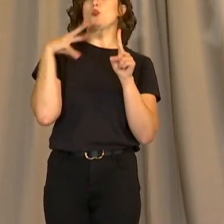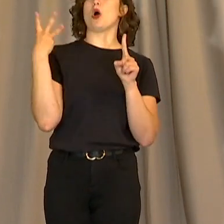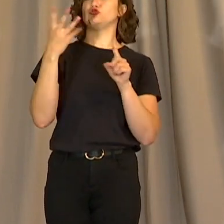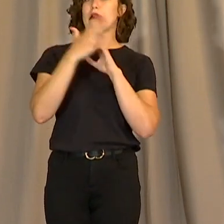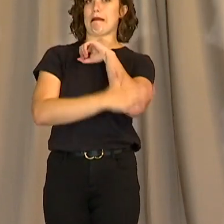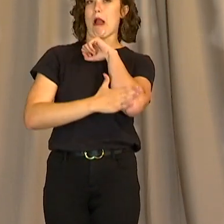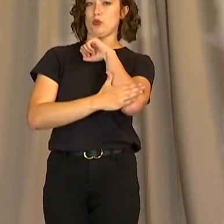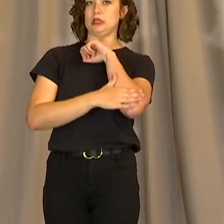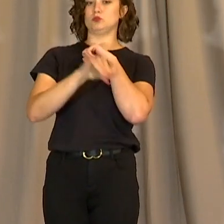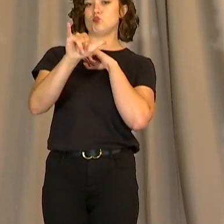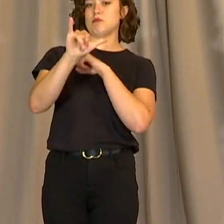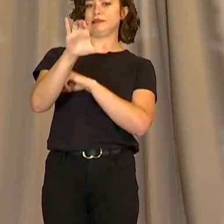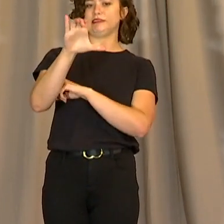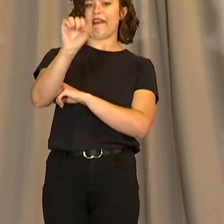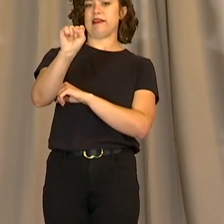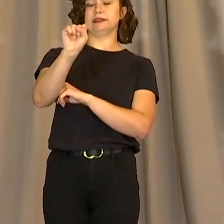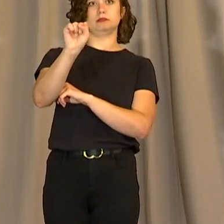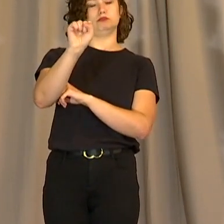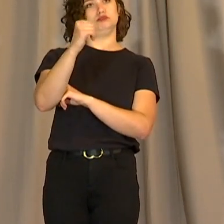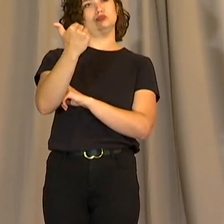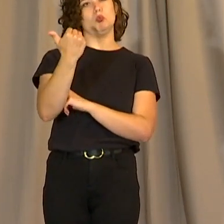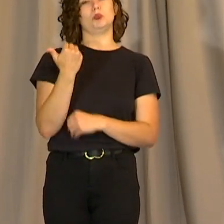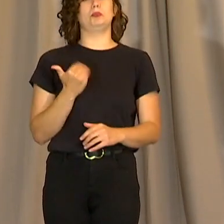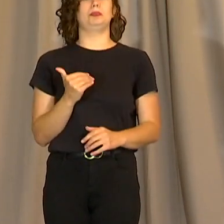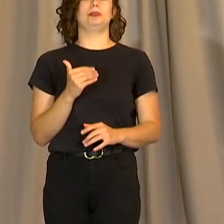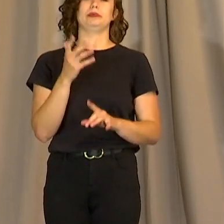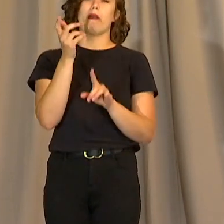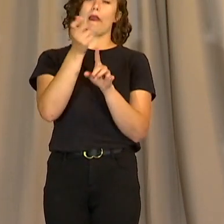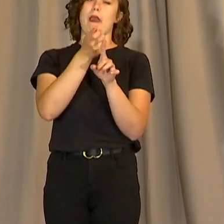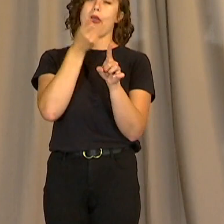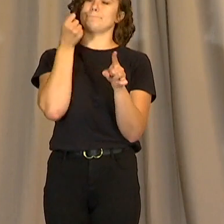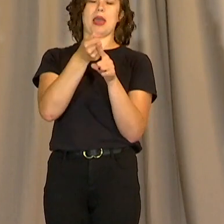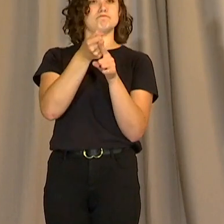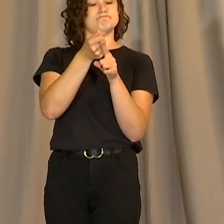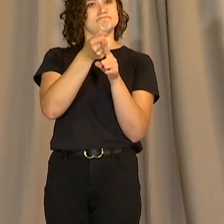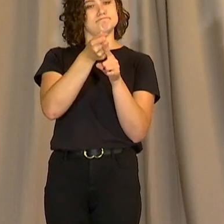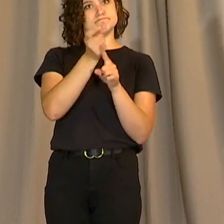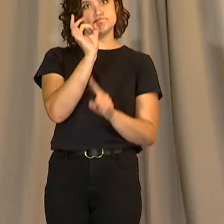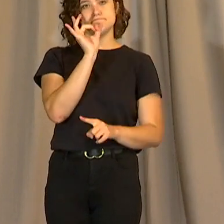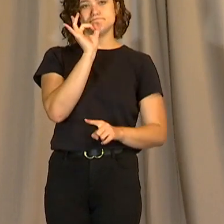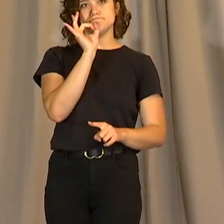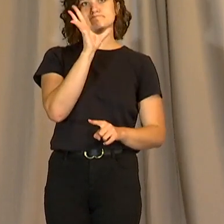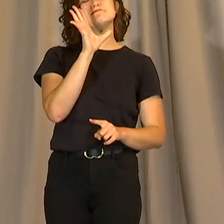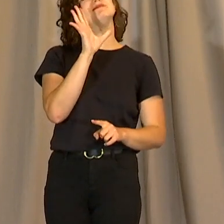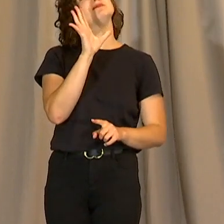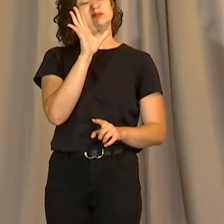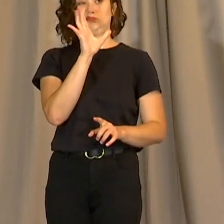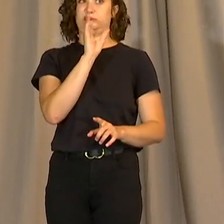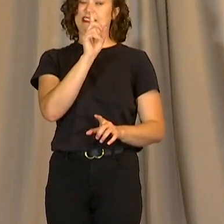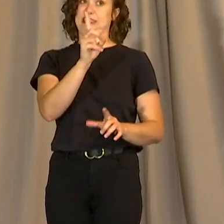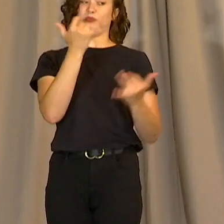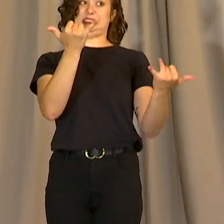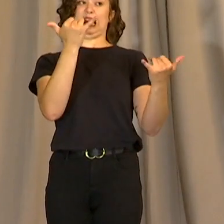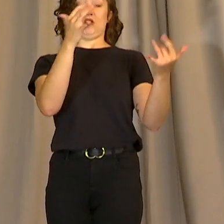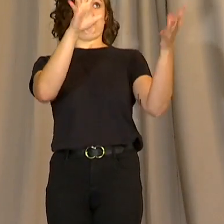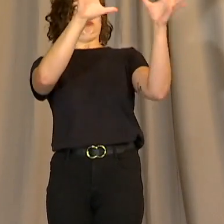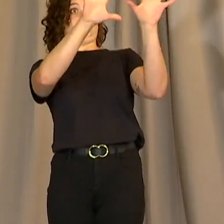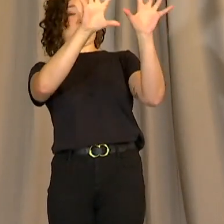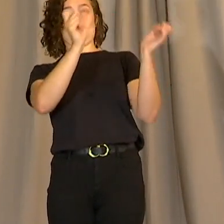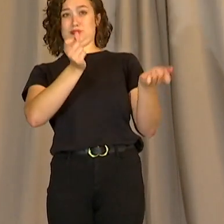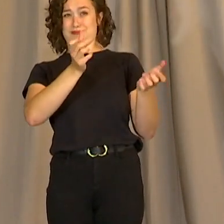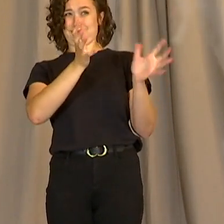YCS was truly impacted. We don't understand even completely right now